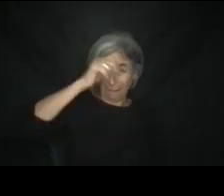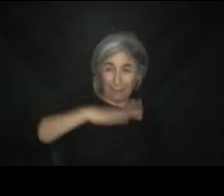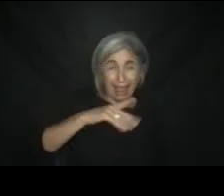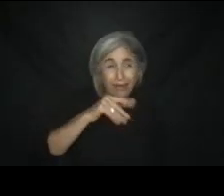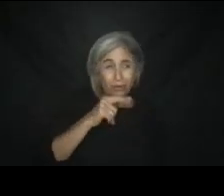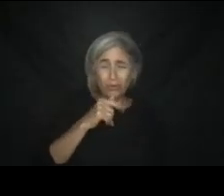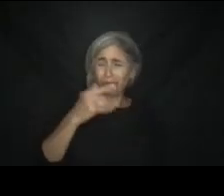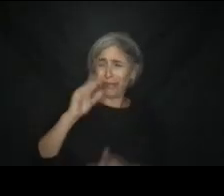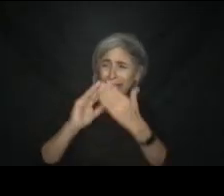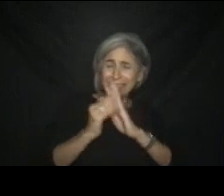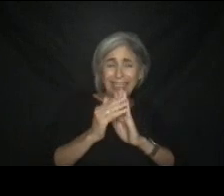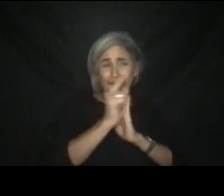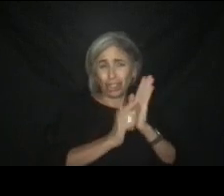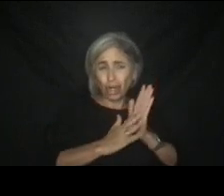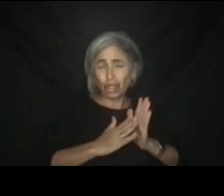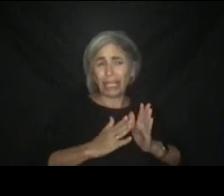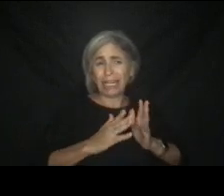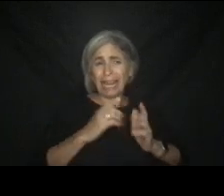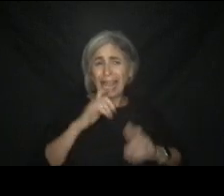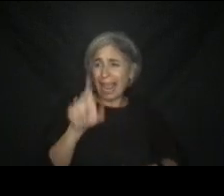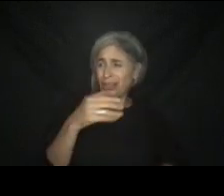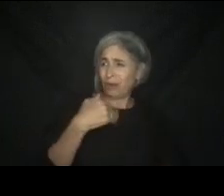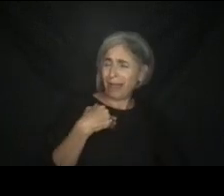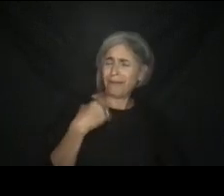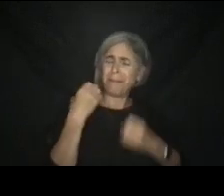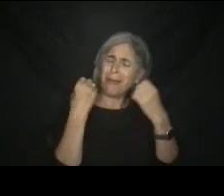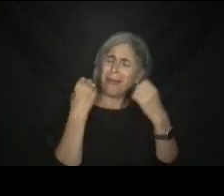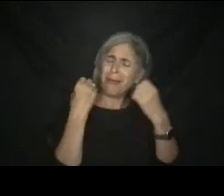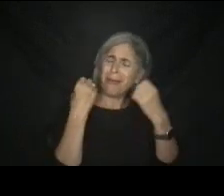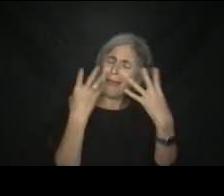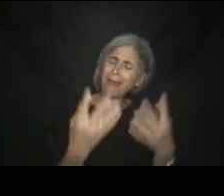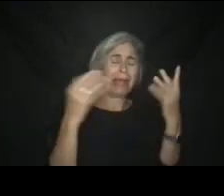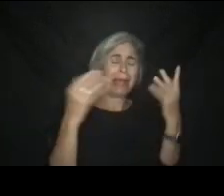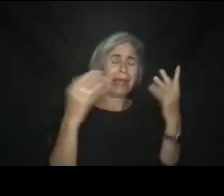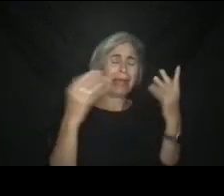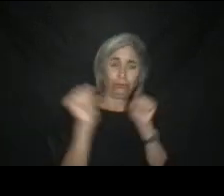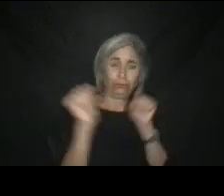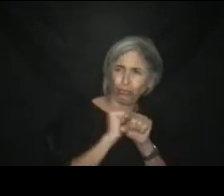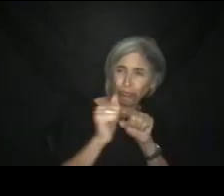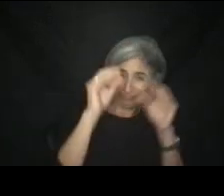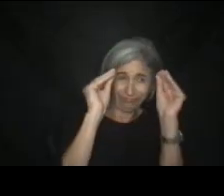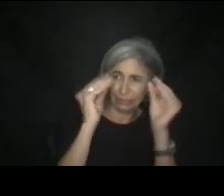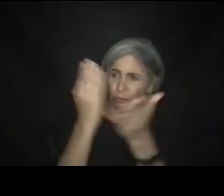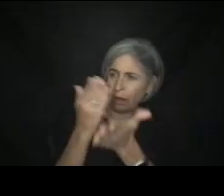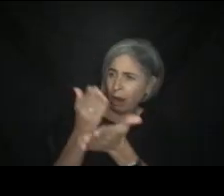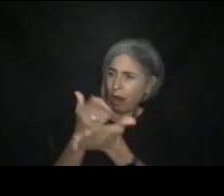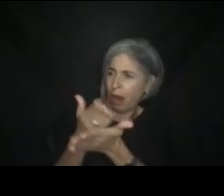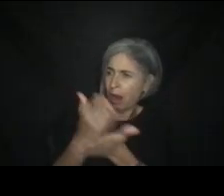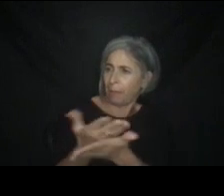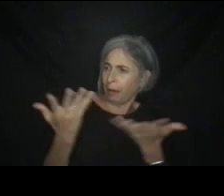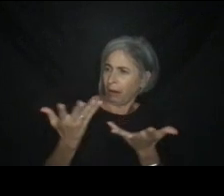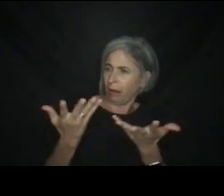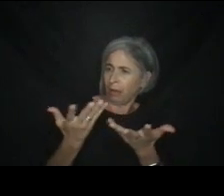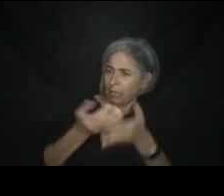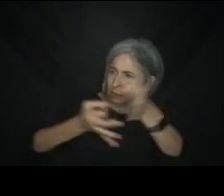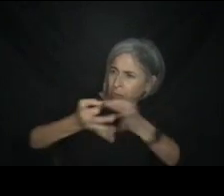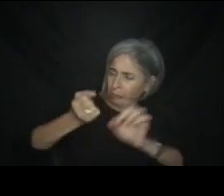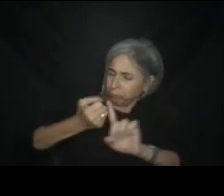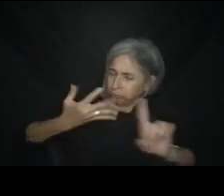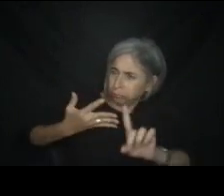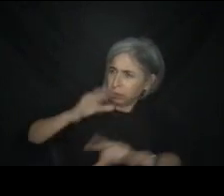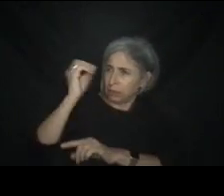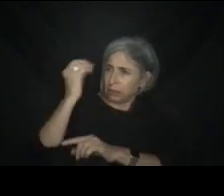the city attorney had to have multiple trainings to tell him to stop doing this, and explain what